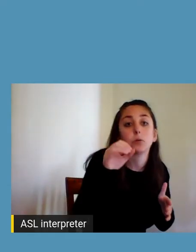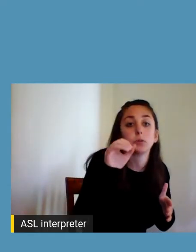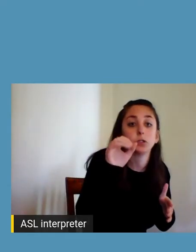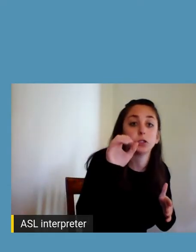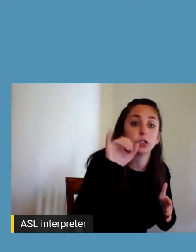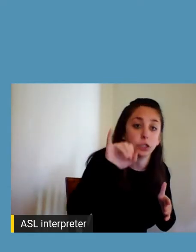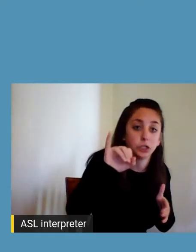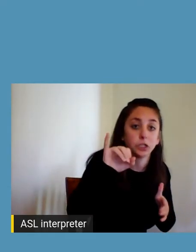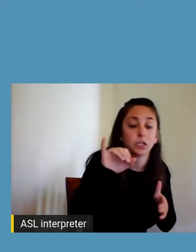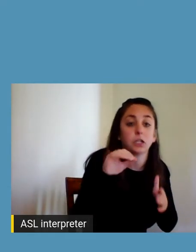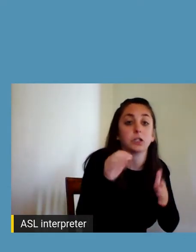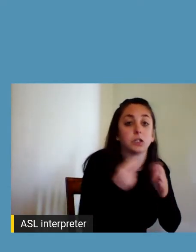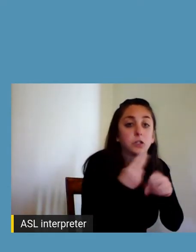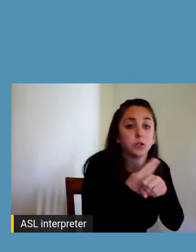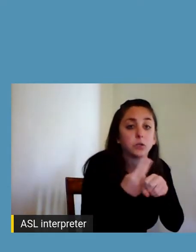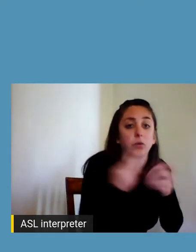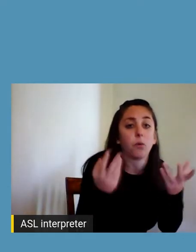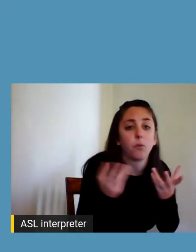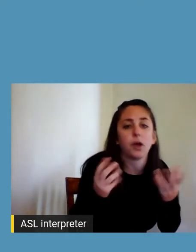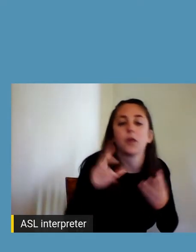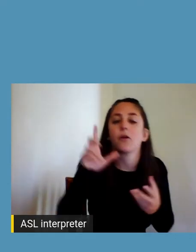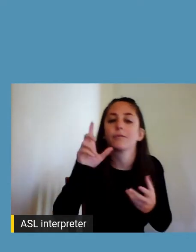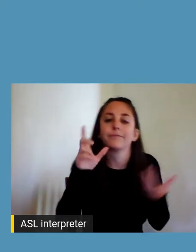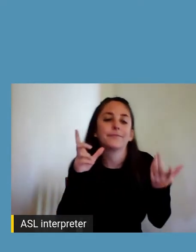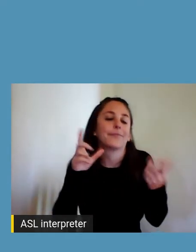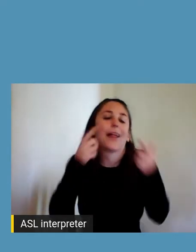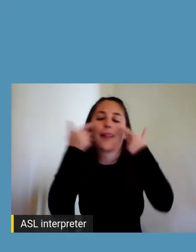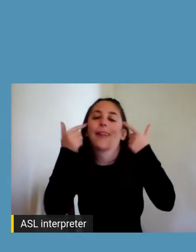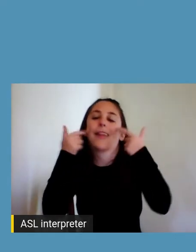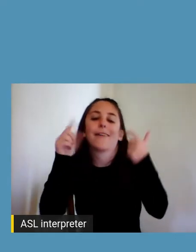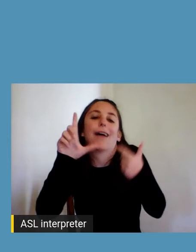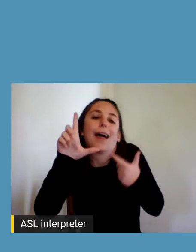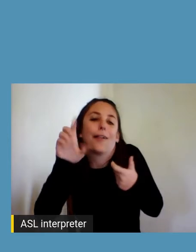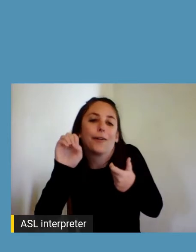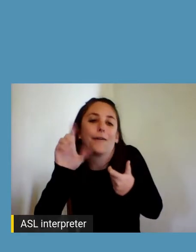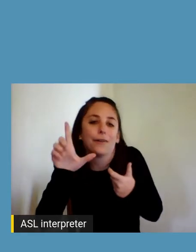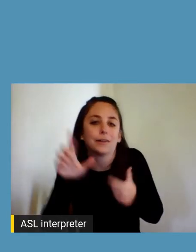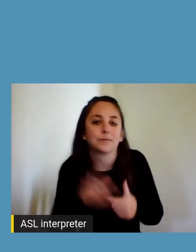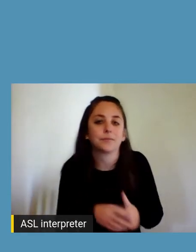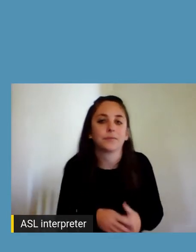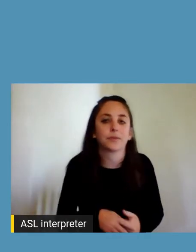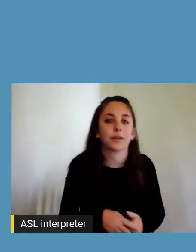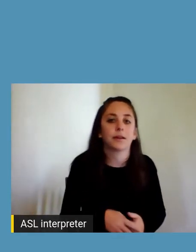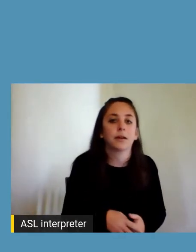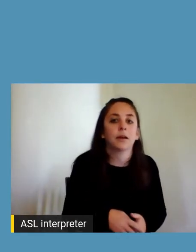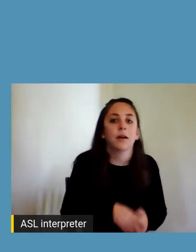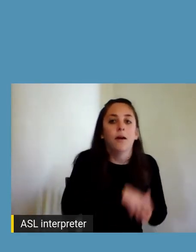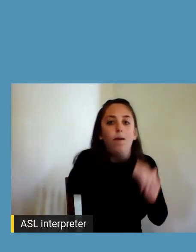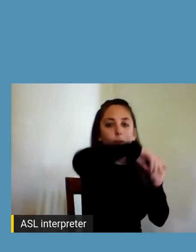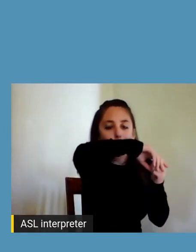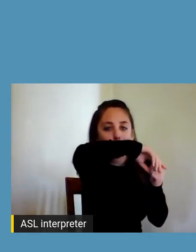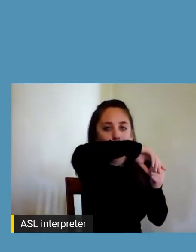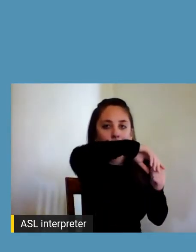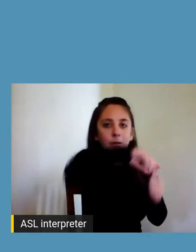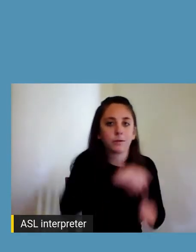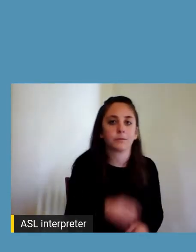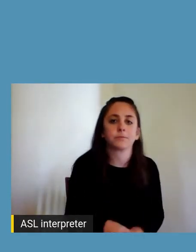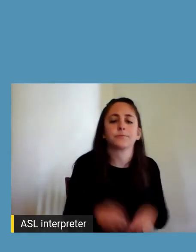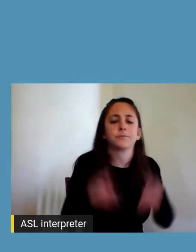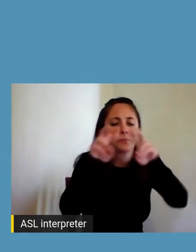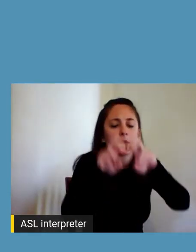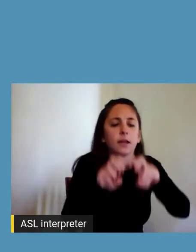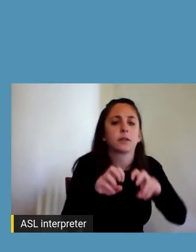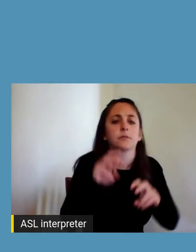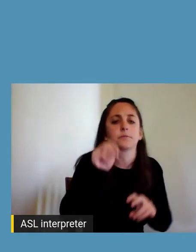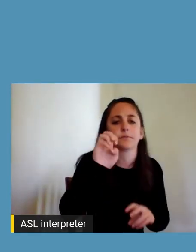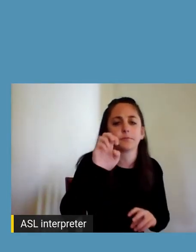How I do this is that at the end of each quarter, I assess which memes get the most, or for this example, I would assess which memes would get the most LOLs.